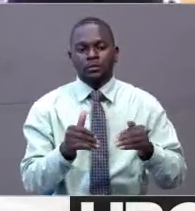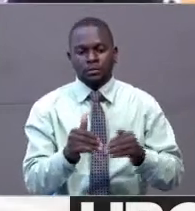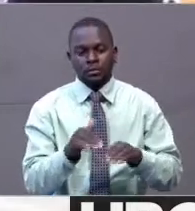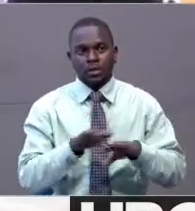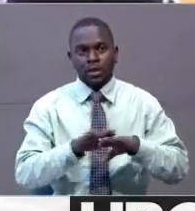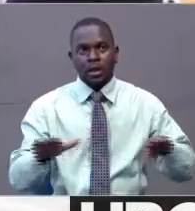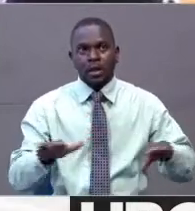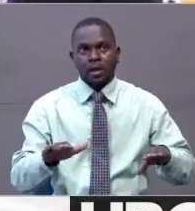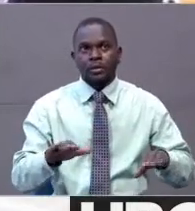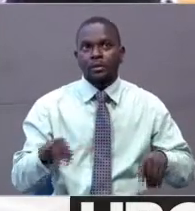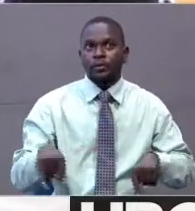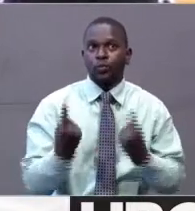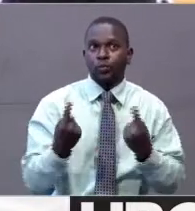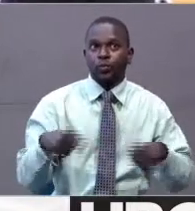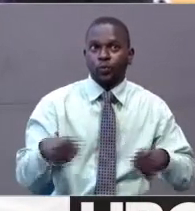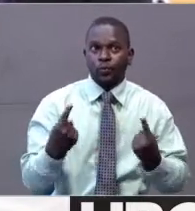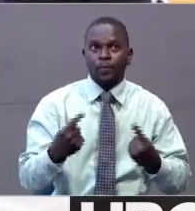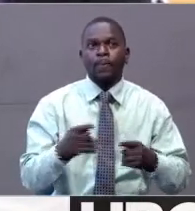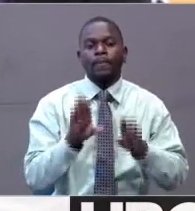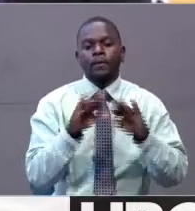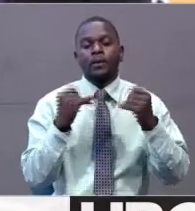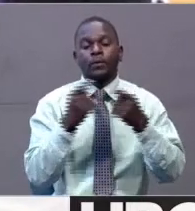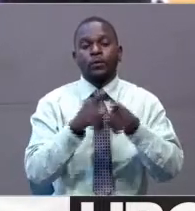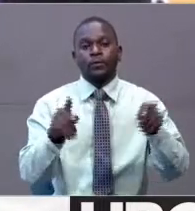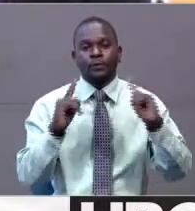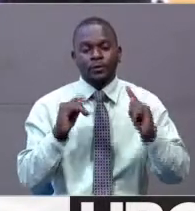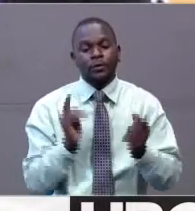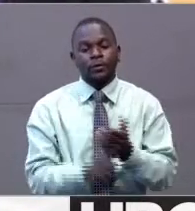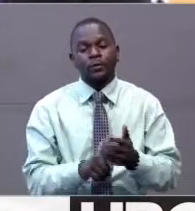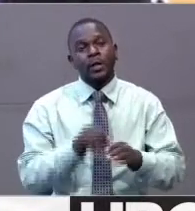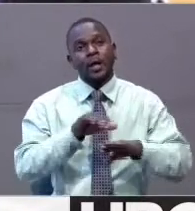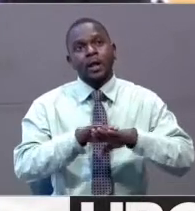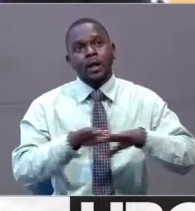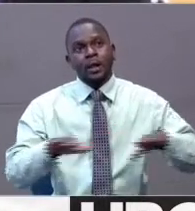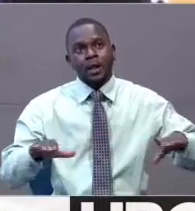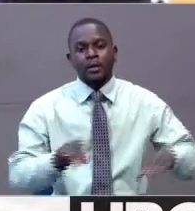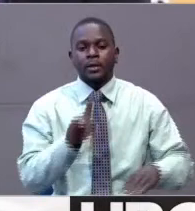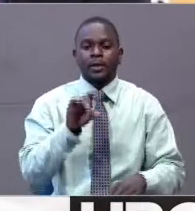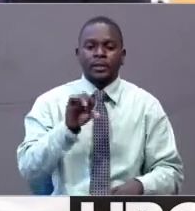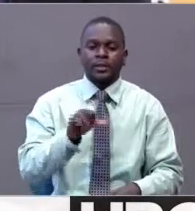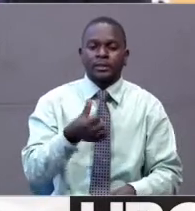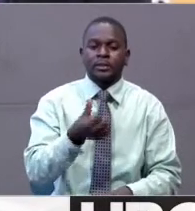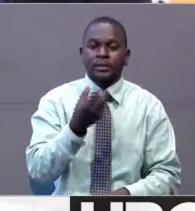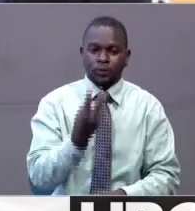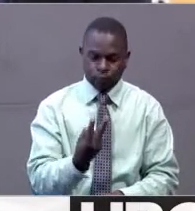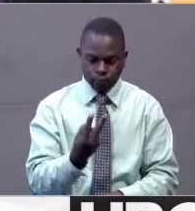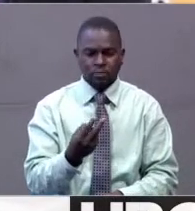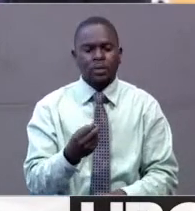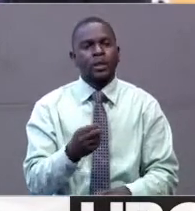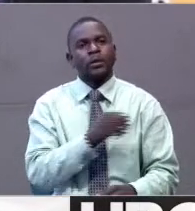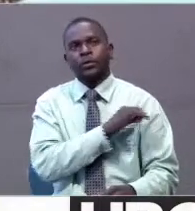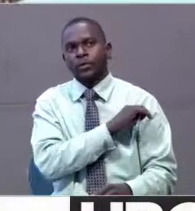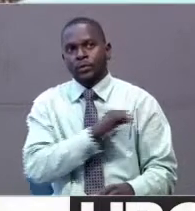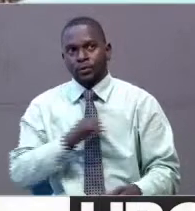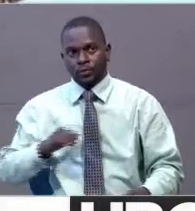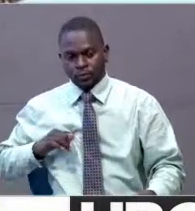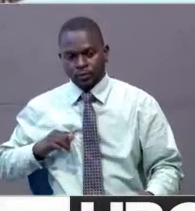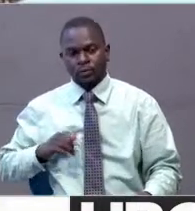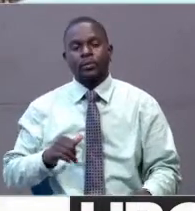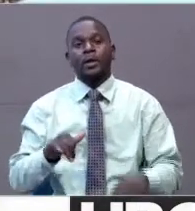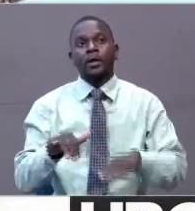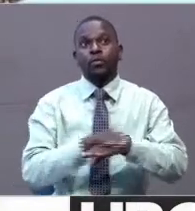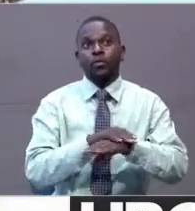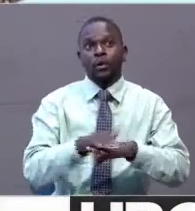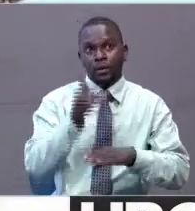in question. Chambogo University claims that they acquired this land in 1962. However, this was dismissed by the Chisoso Onkole